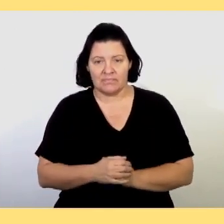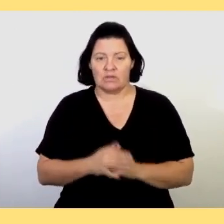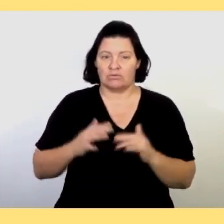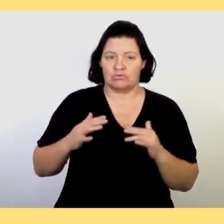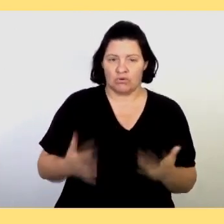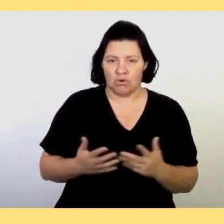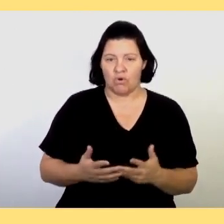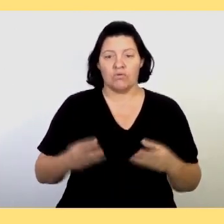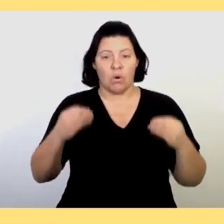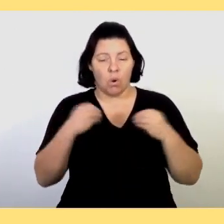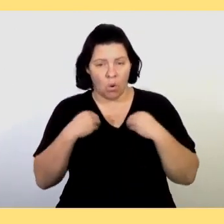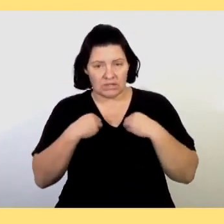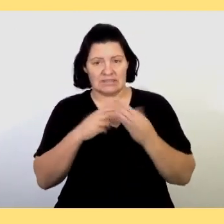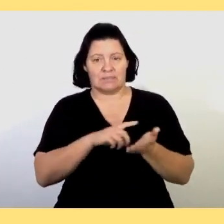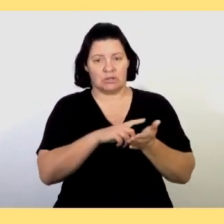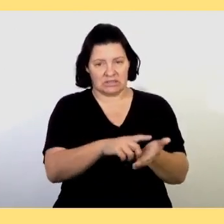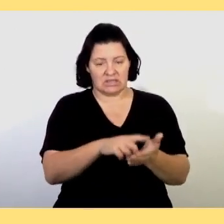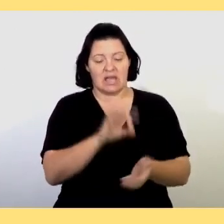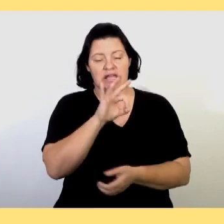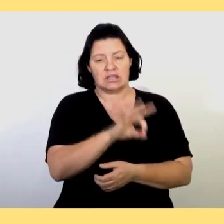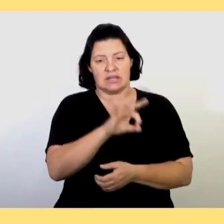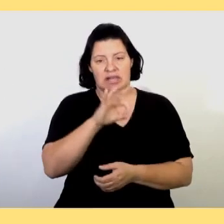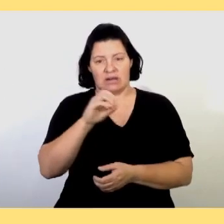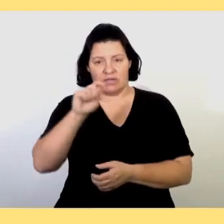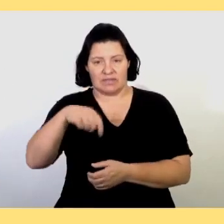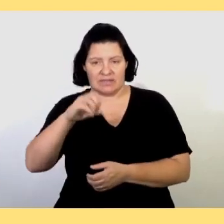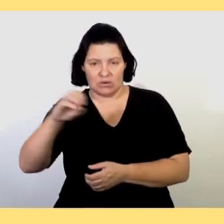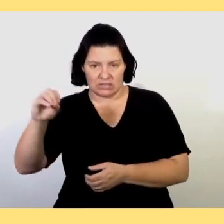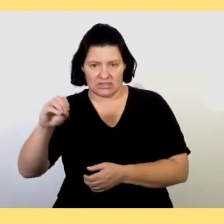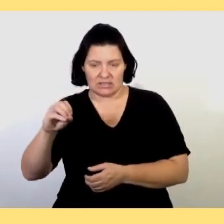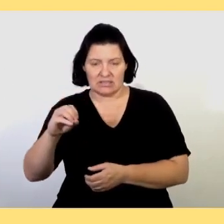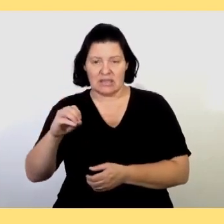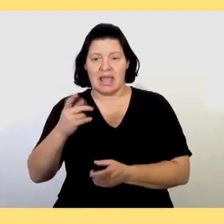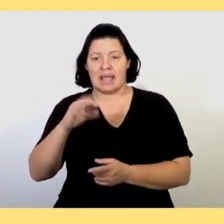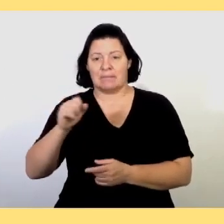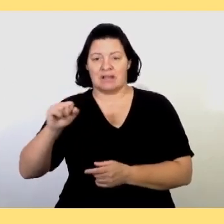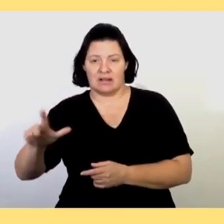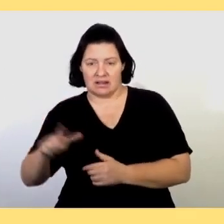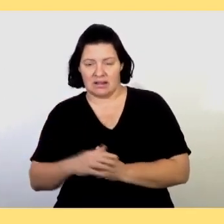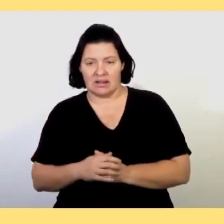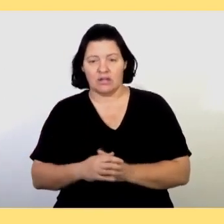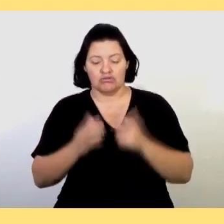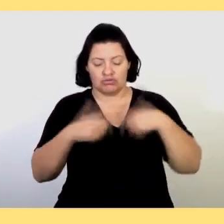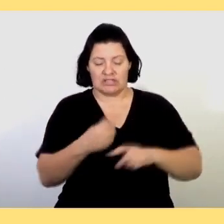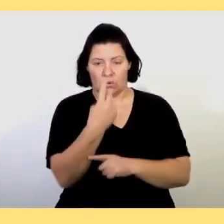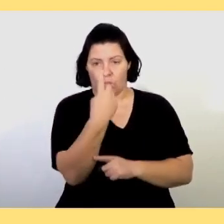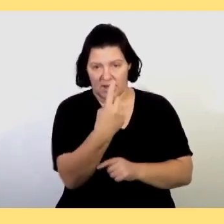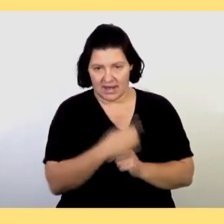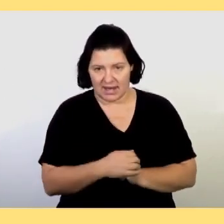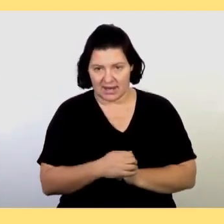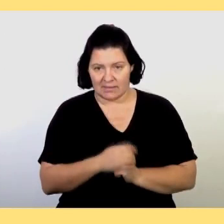Okay? So the owner Michael deposited 300,000 as capital. So receipt number